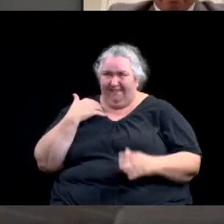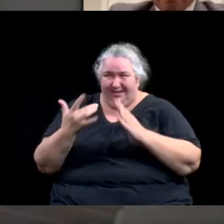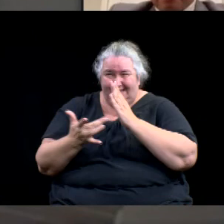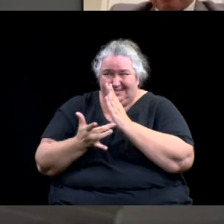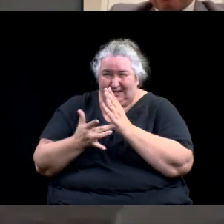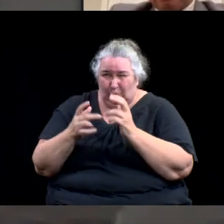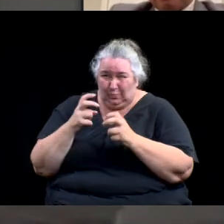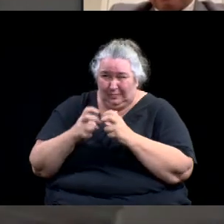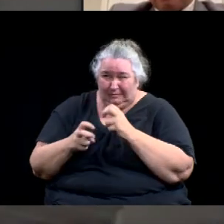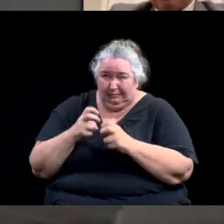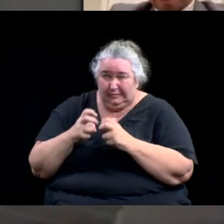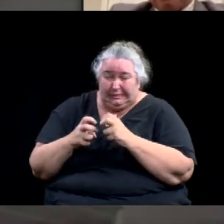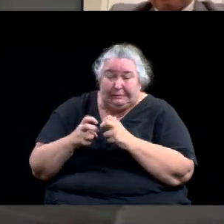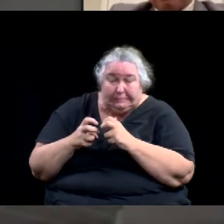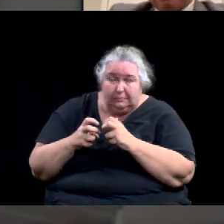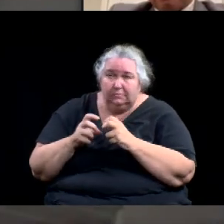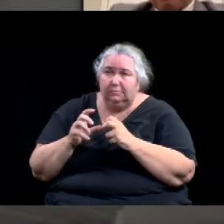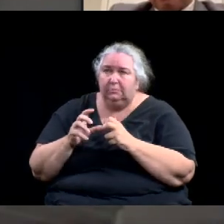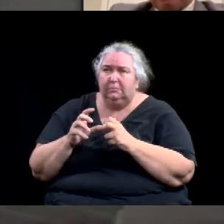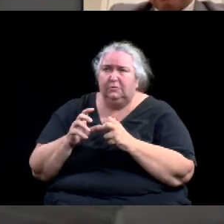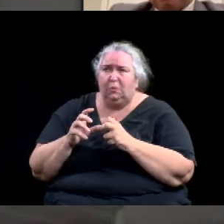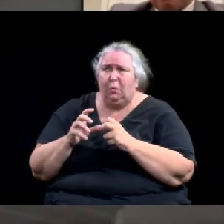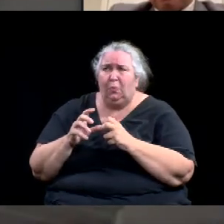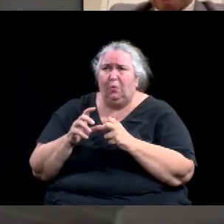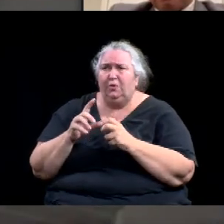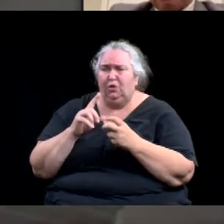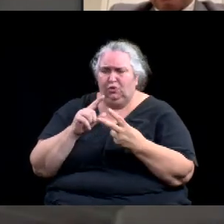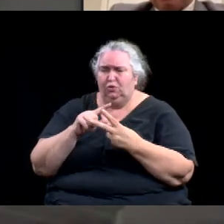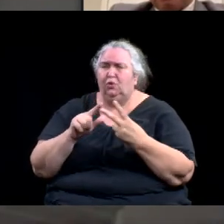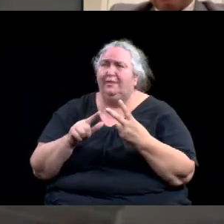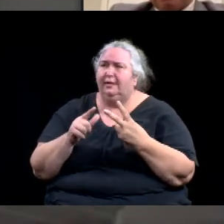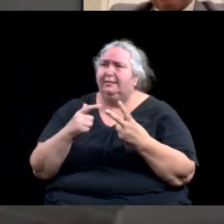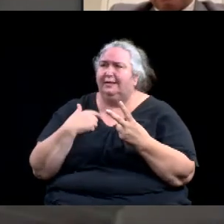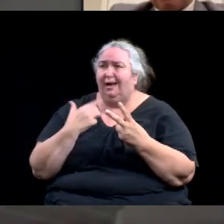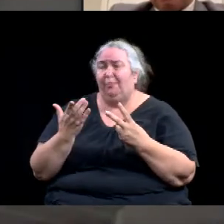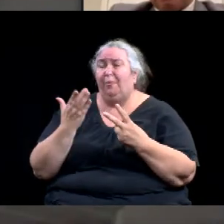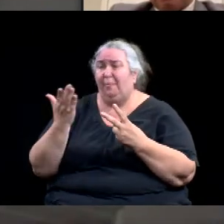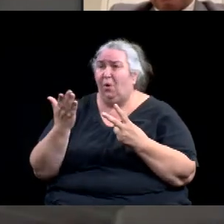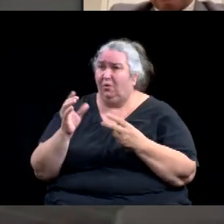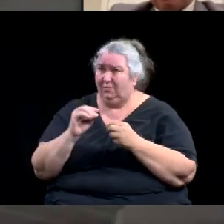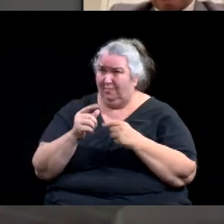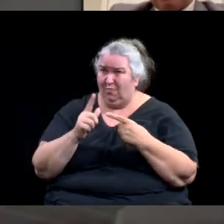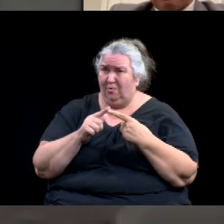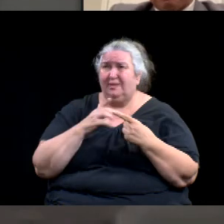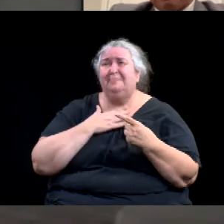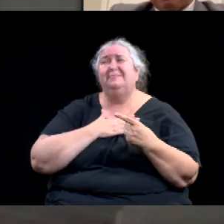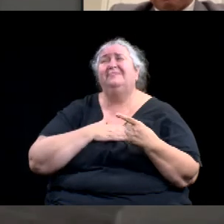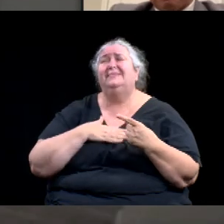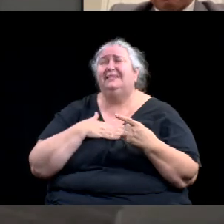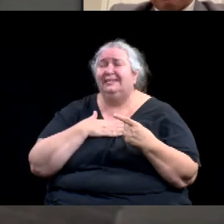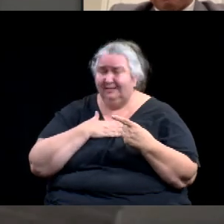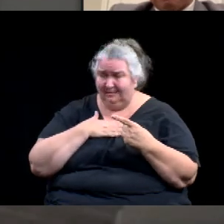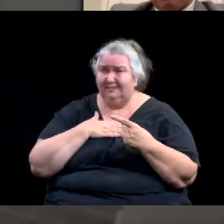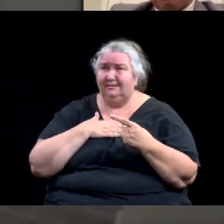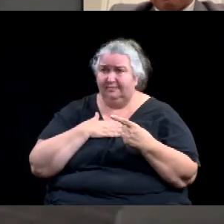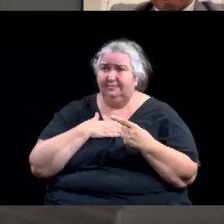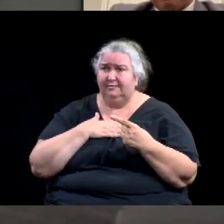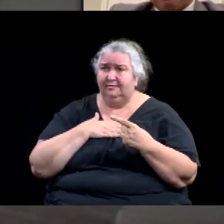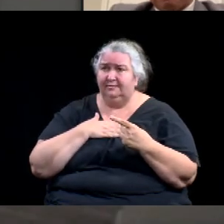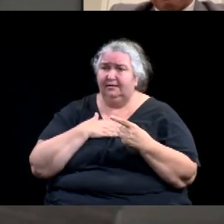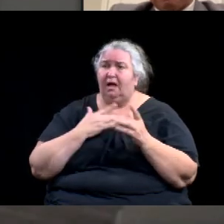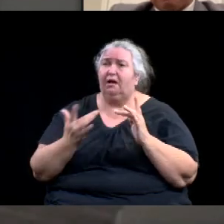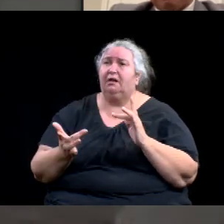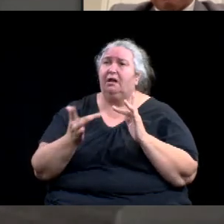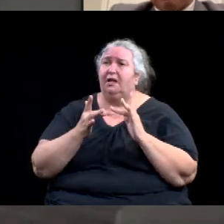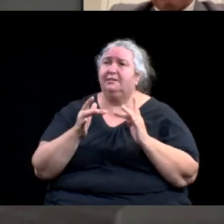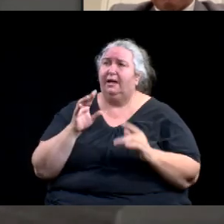to contact Ms. Hudson, who can take down your comments and distribute them to